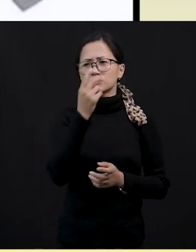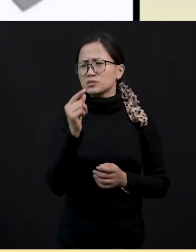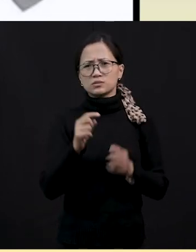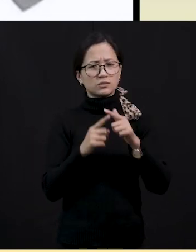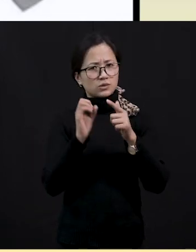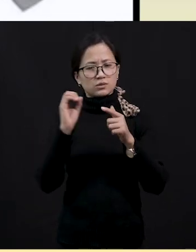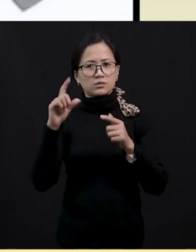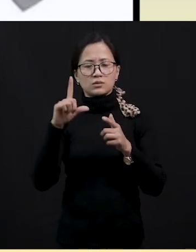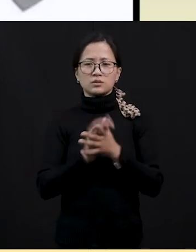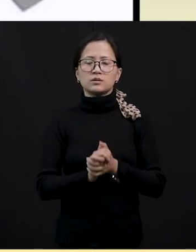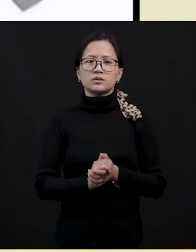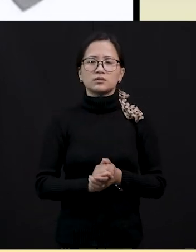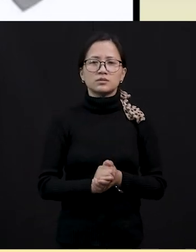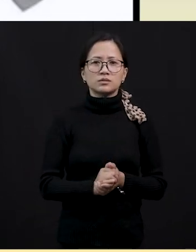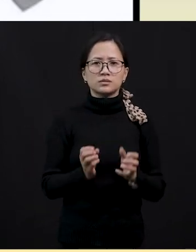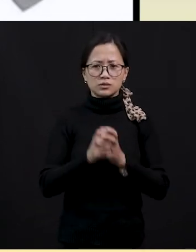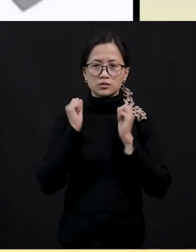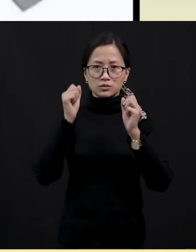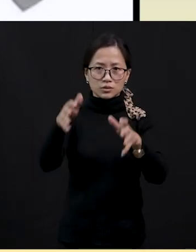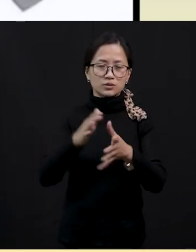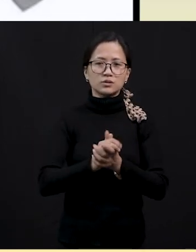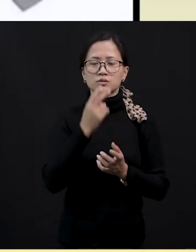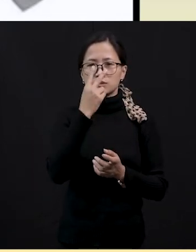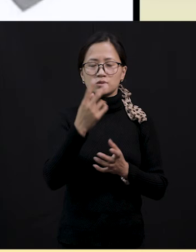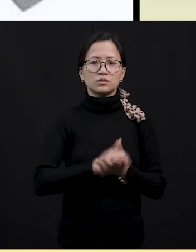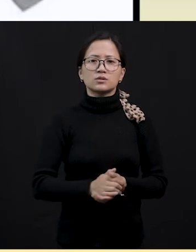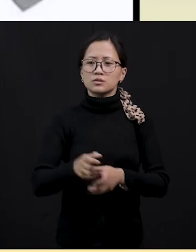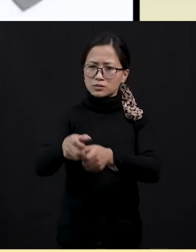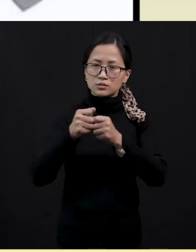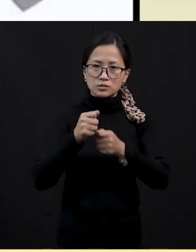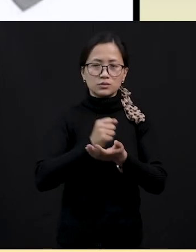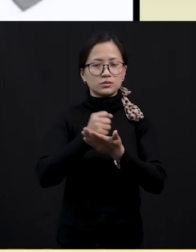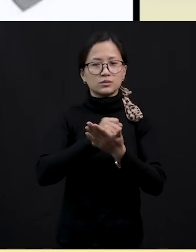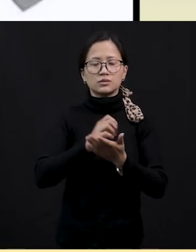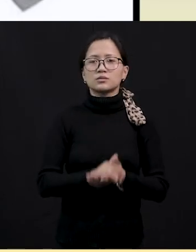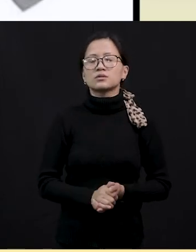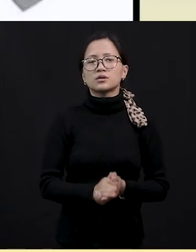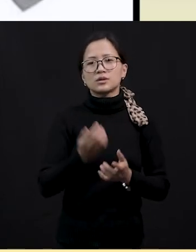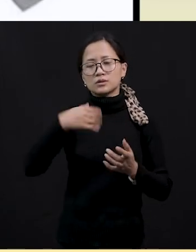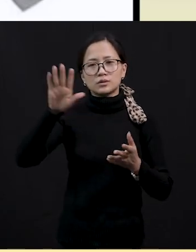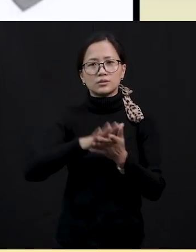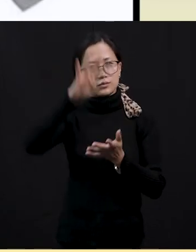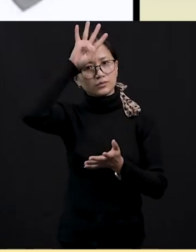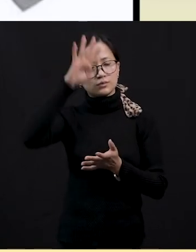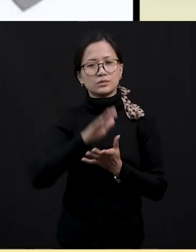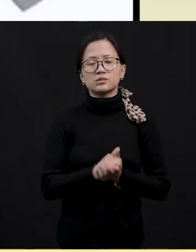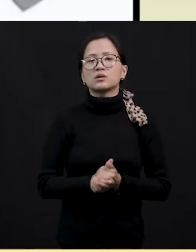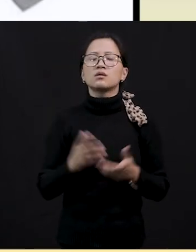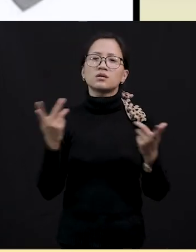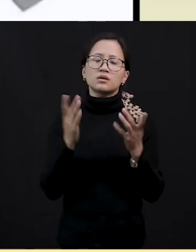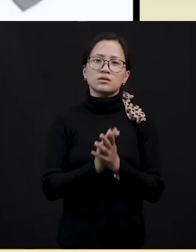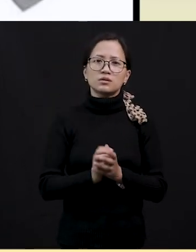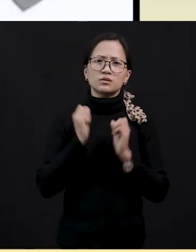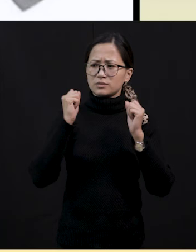for digging. Stretching, I explained that he was trying to take that spade away from the king. So that is how